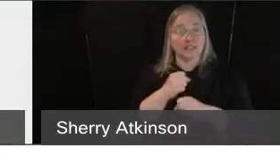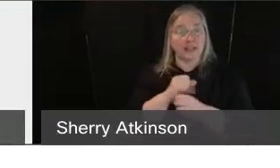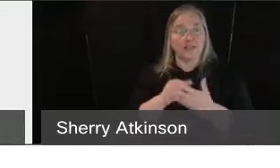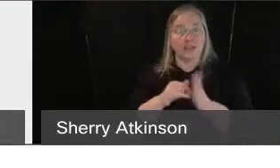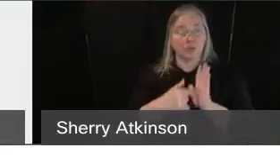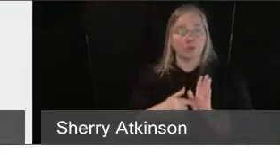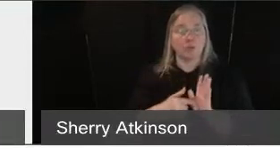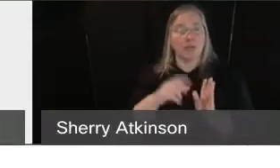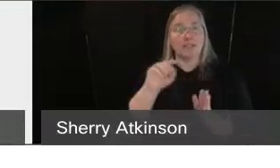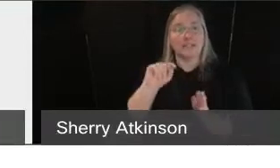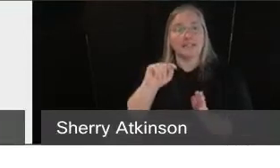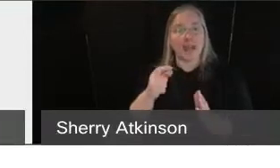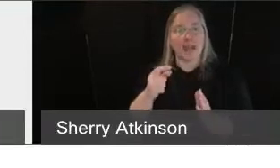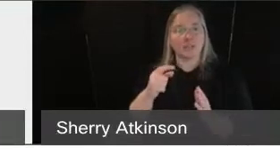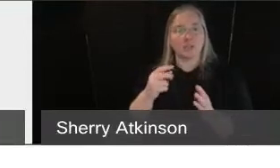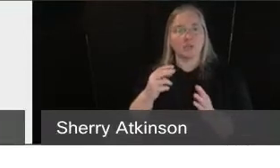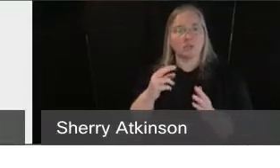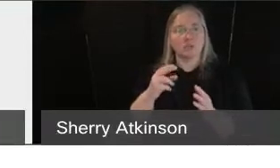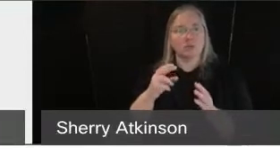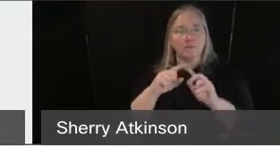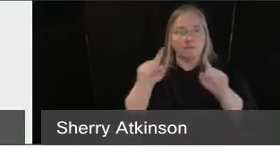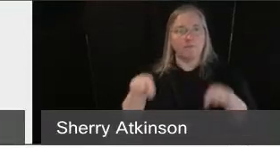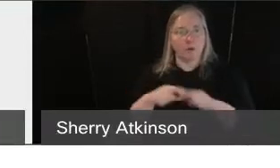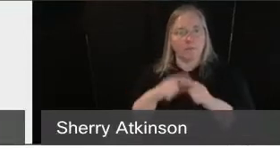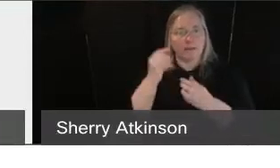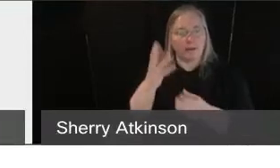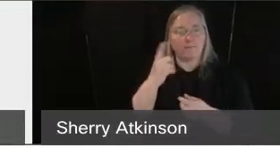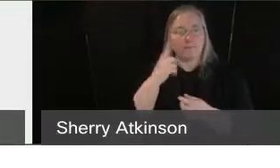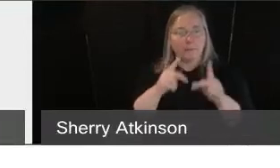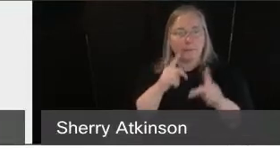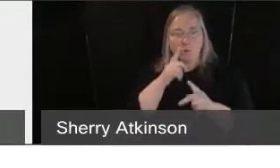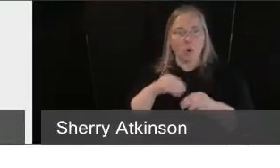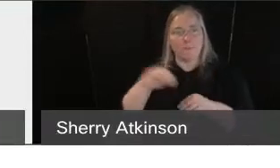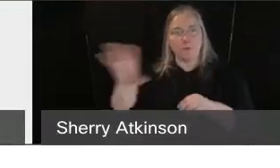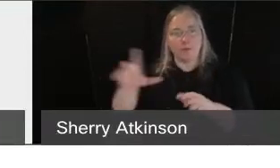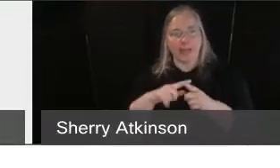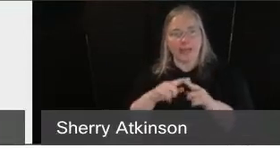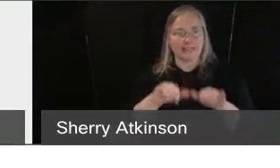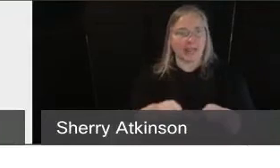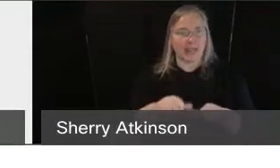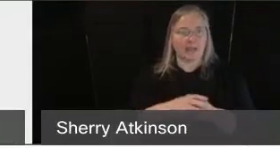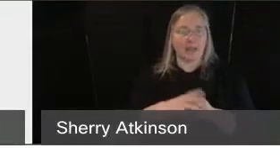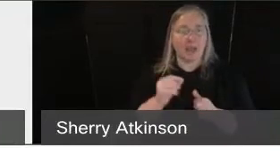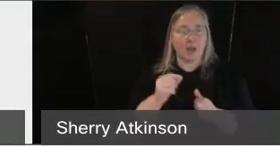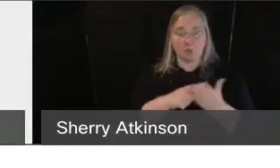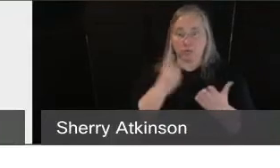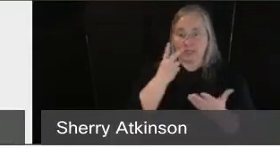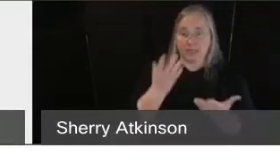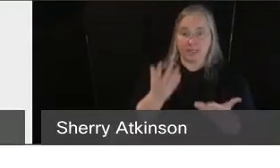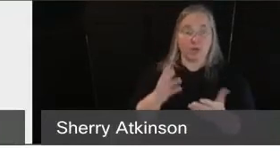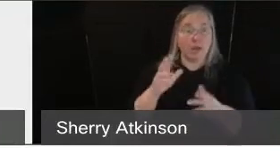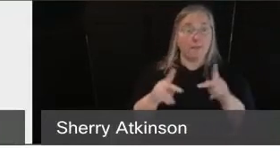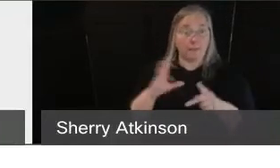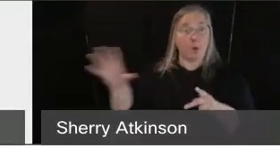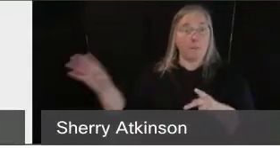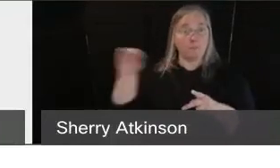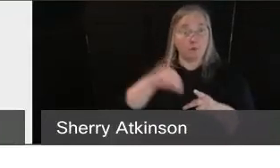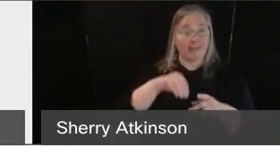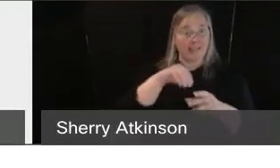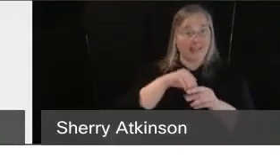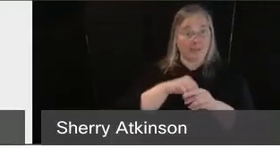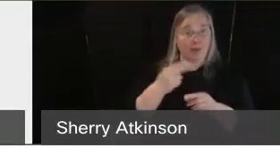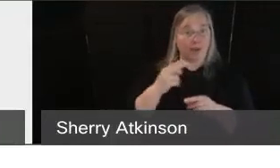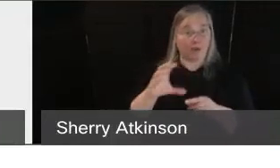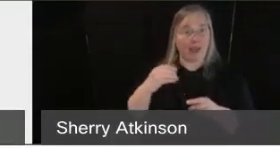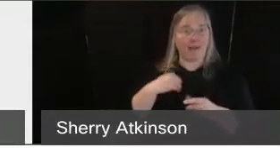are moving and staying put. And what you'll see here is that the people moving into the county have lower